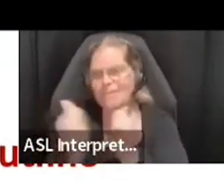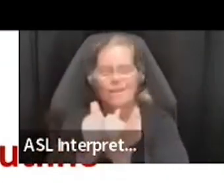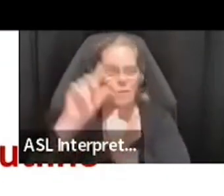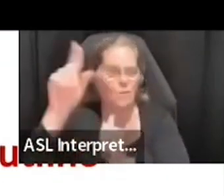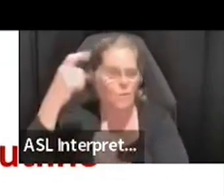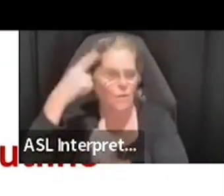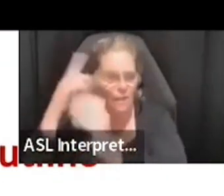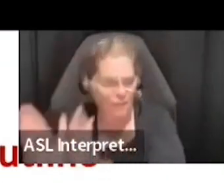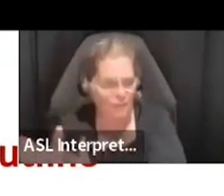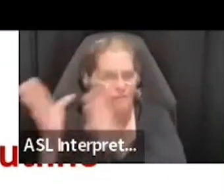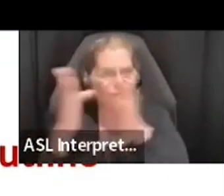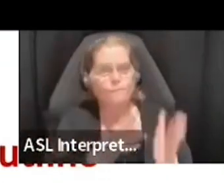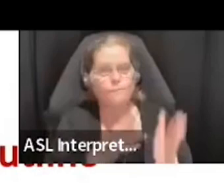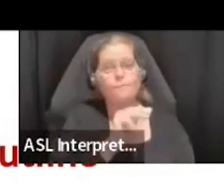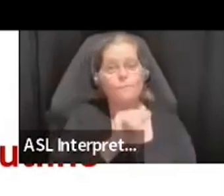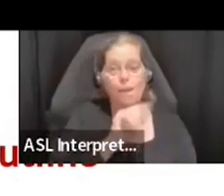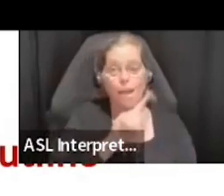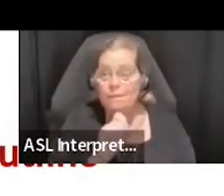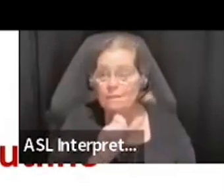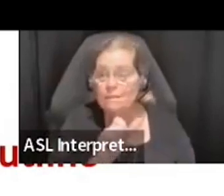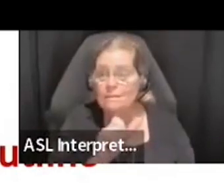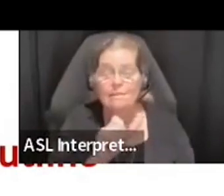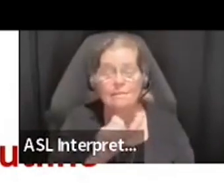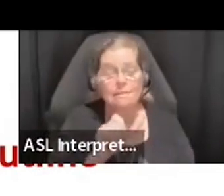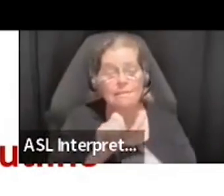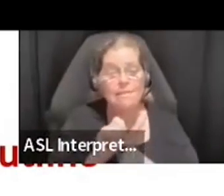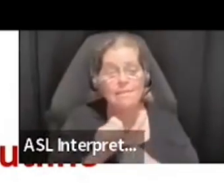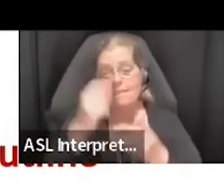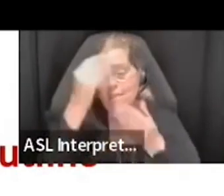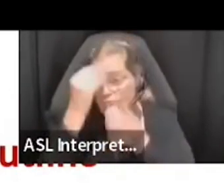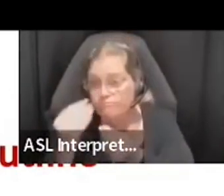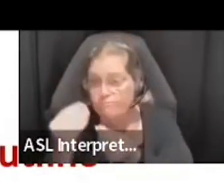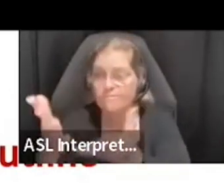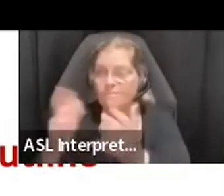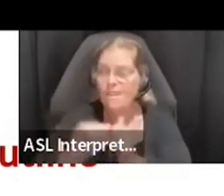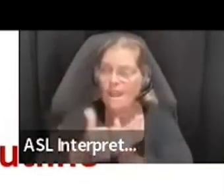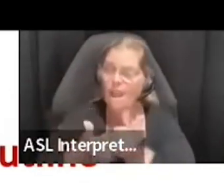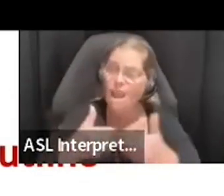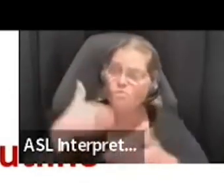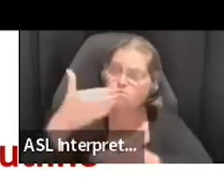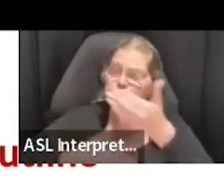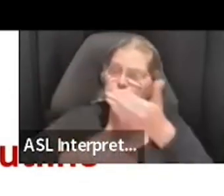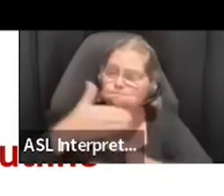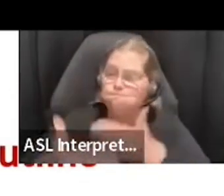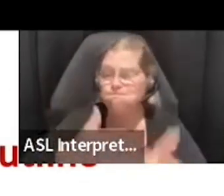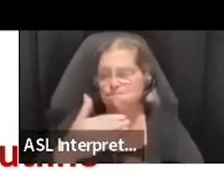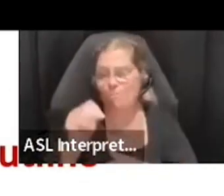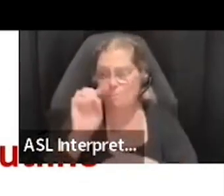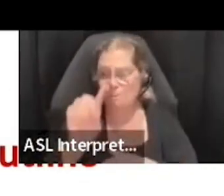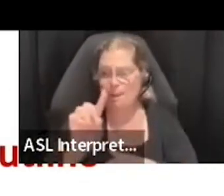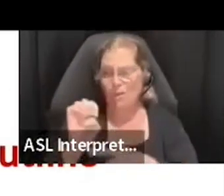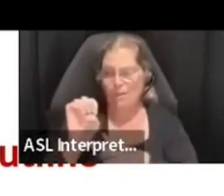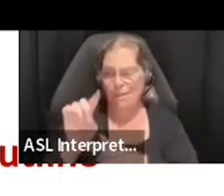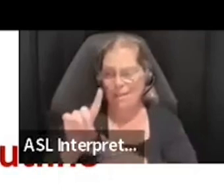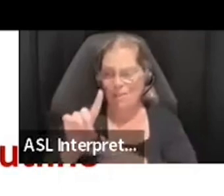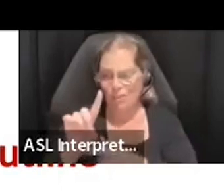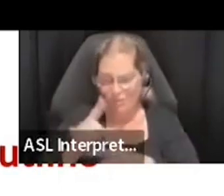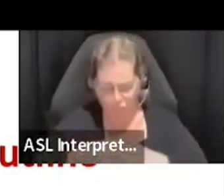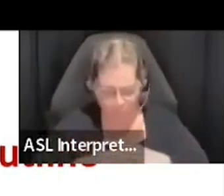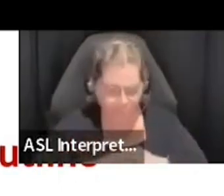on with MSDE and how to help move the state of Maryland forward in terms of education. I want to thank you all